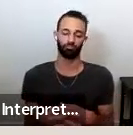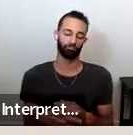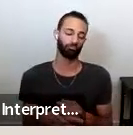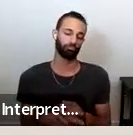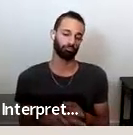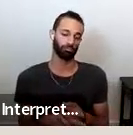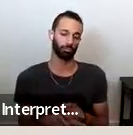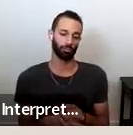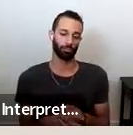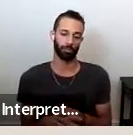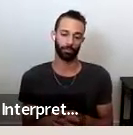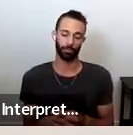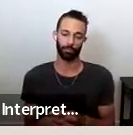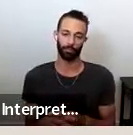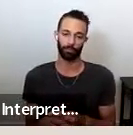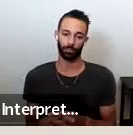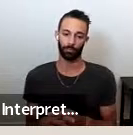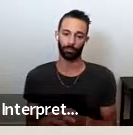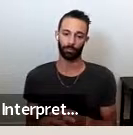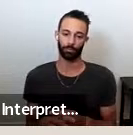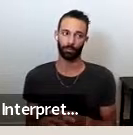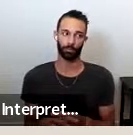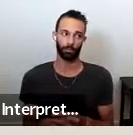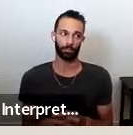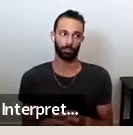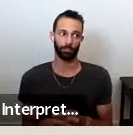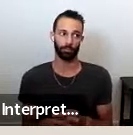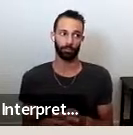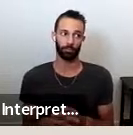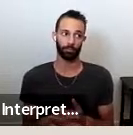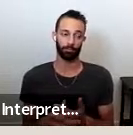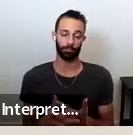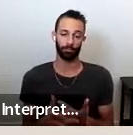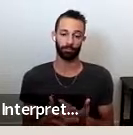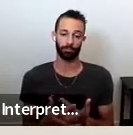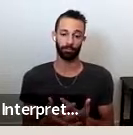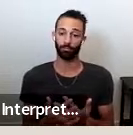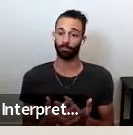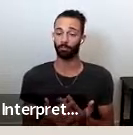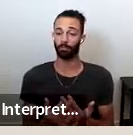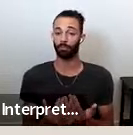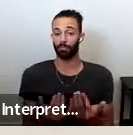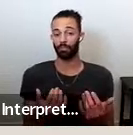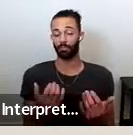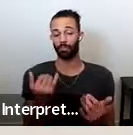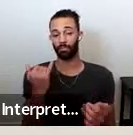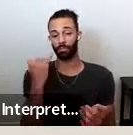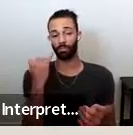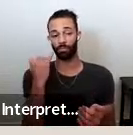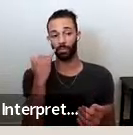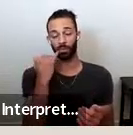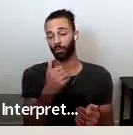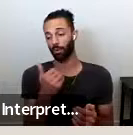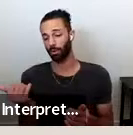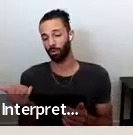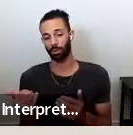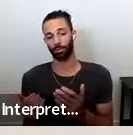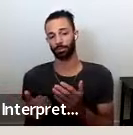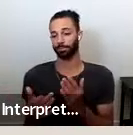well. Um, Otherwise, if there are other tech questions, I will